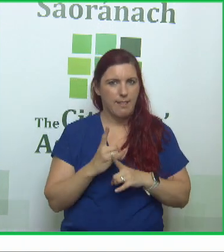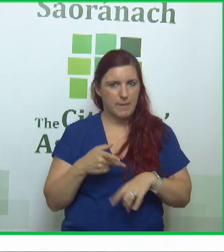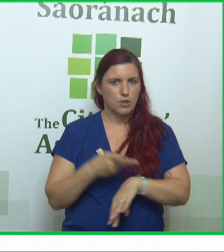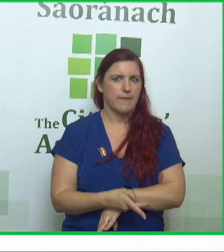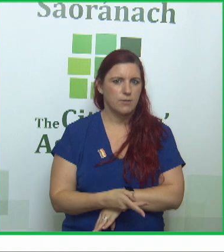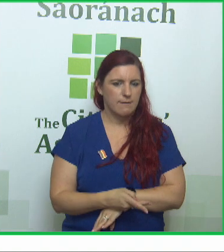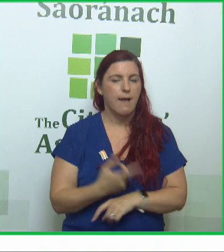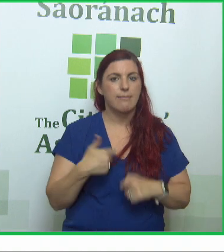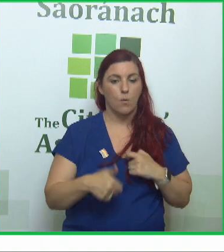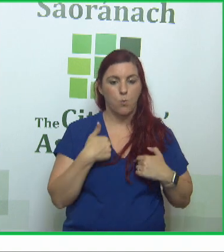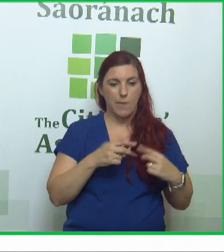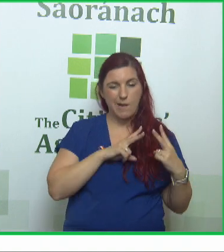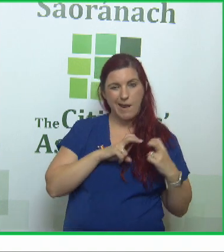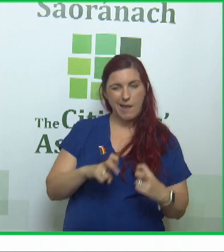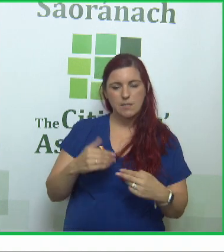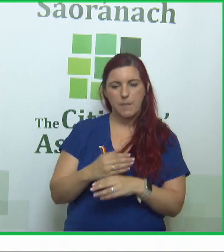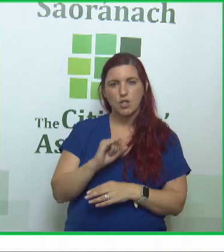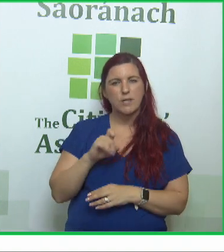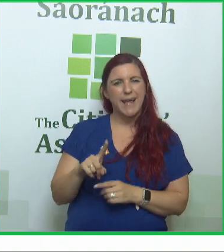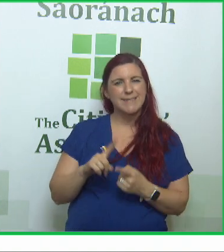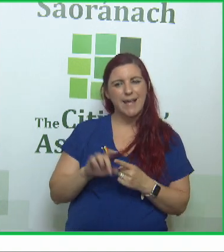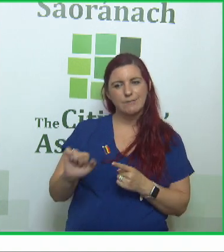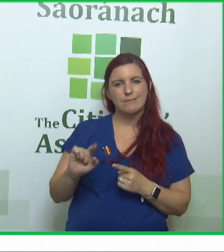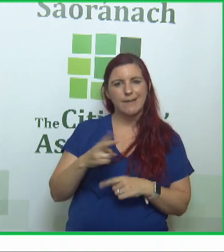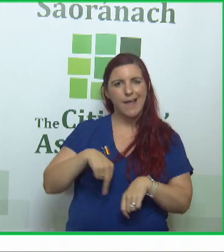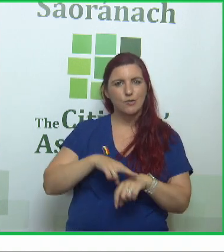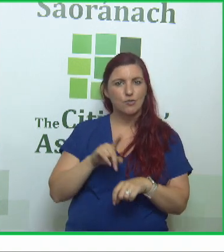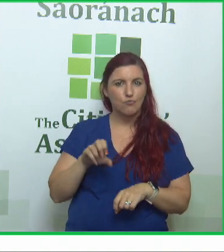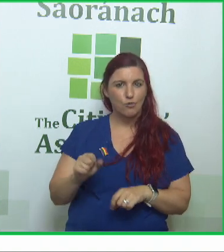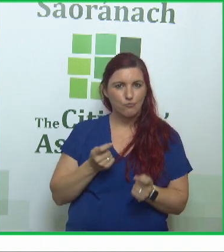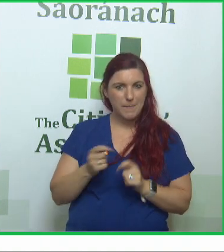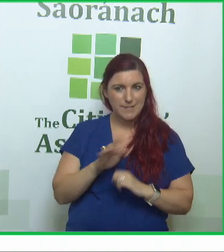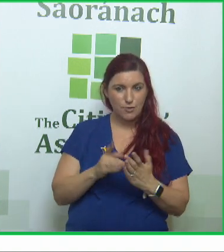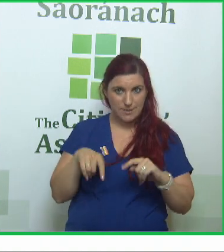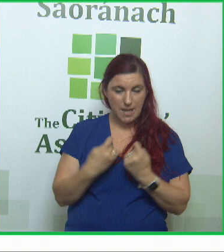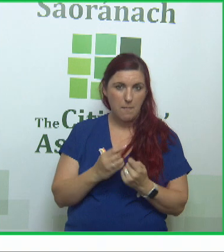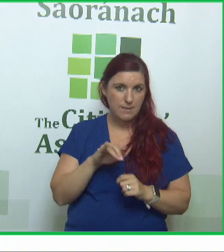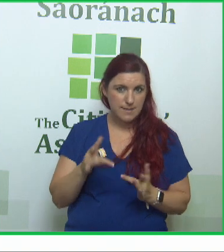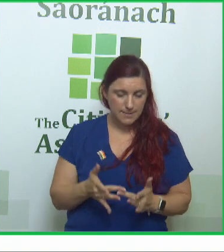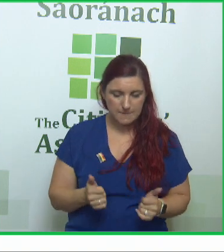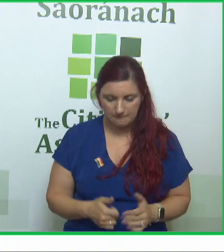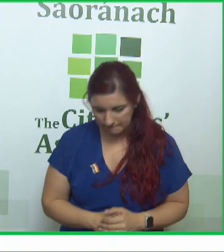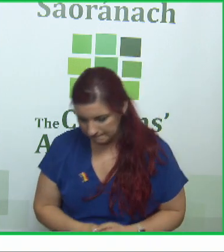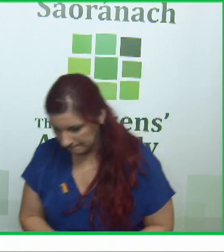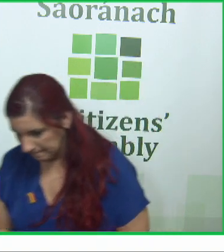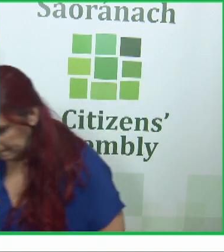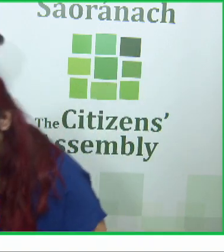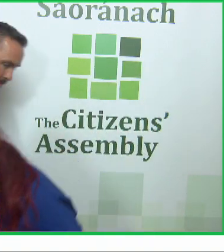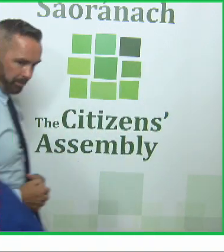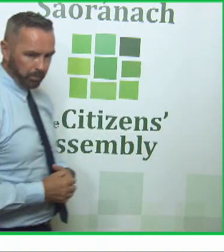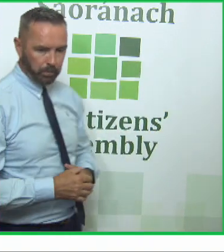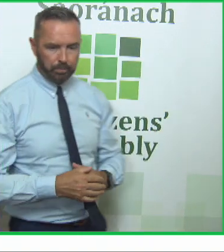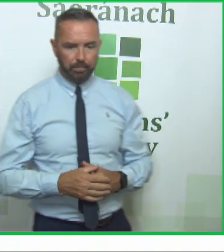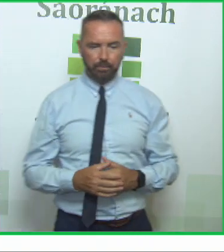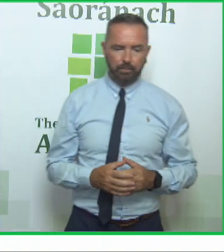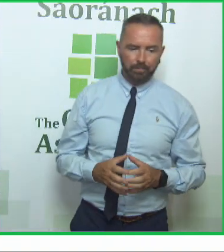will be analysed by Sinead McNamara and the National Drug Treatment Centre team on site. Just to point out, the below bin is people dressed up at